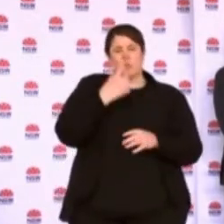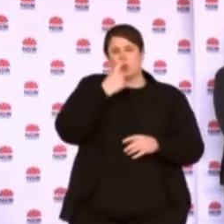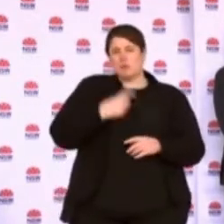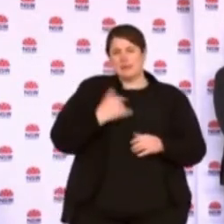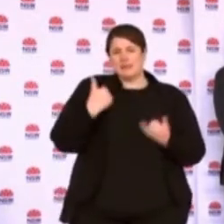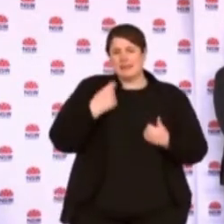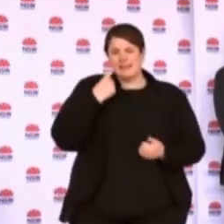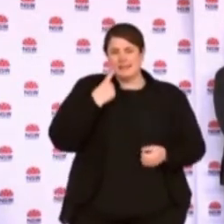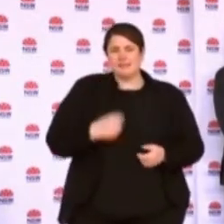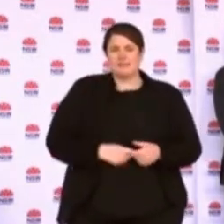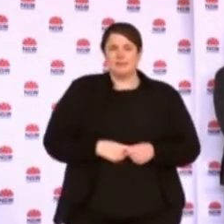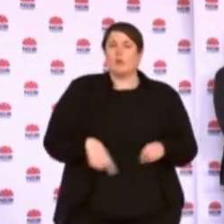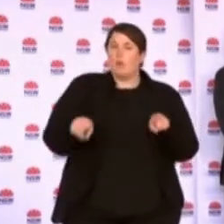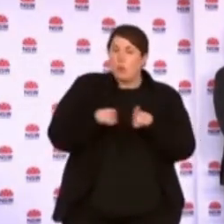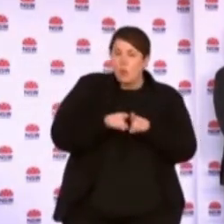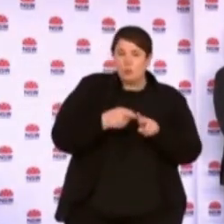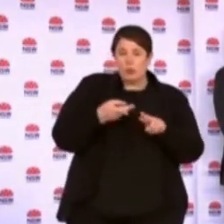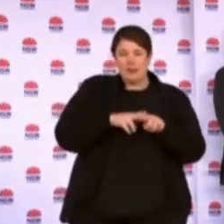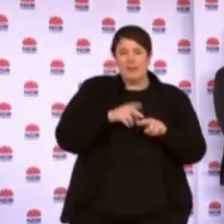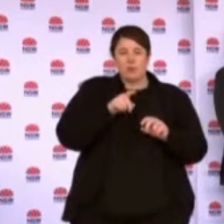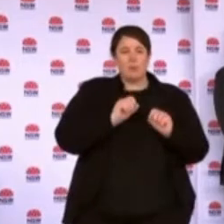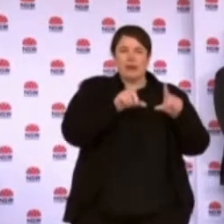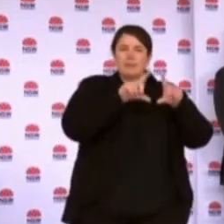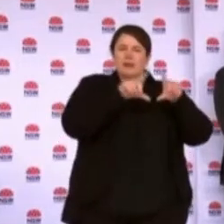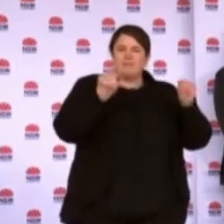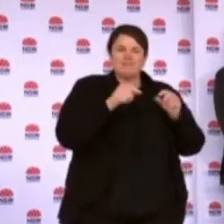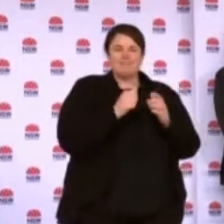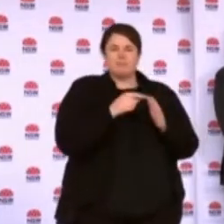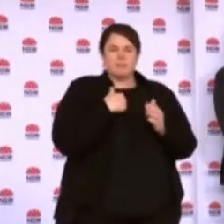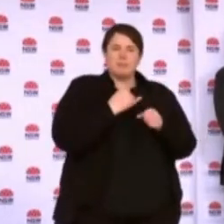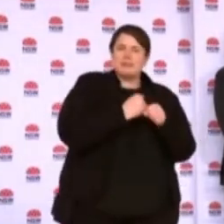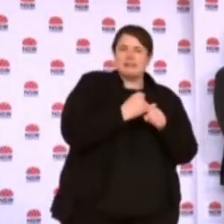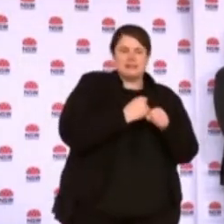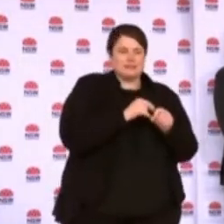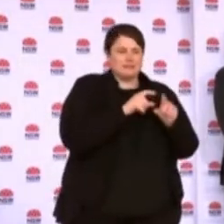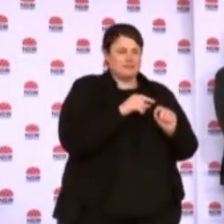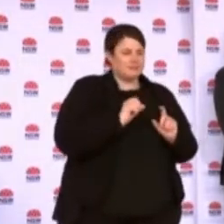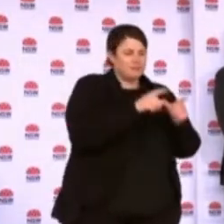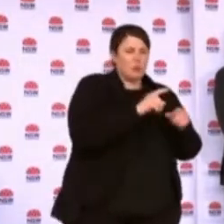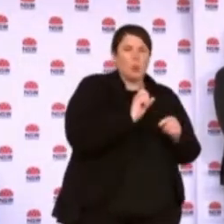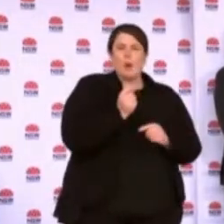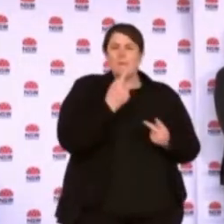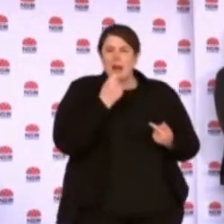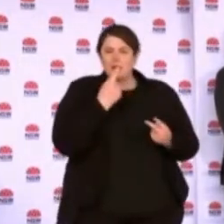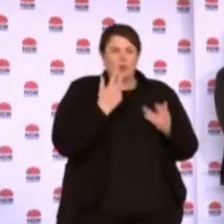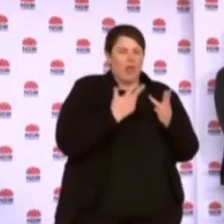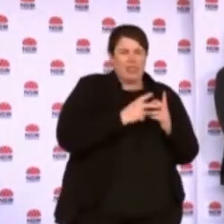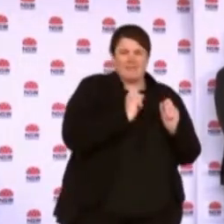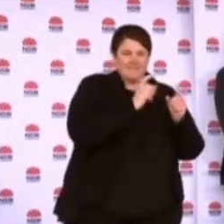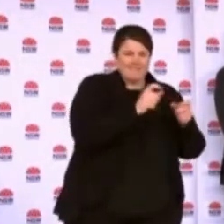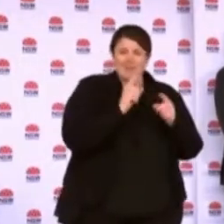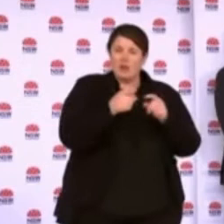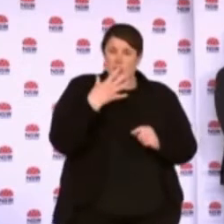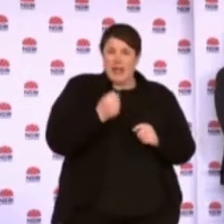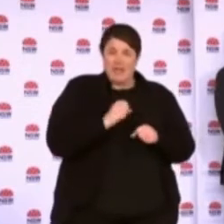vulnerable. Also, if you're going to pick up a script from a pharmacy, or you're going to get Panadol or other pain relief